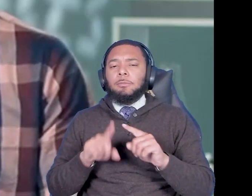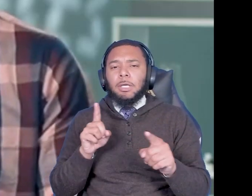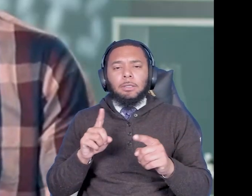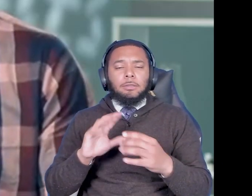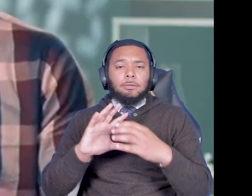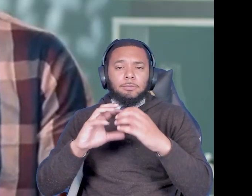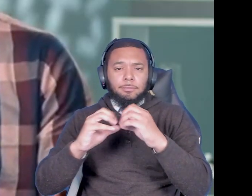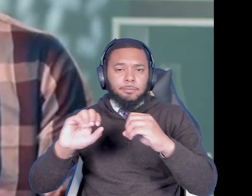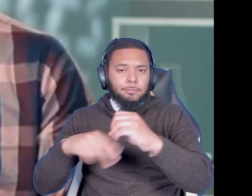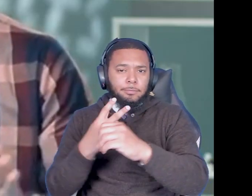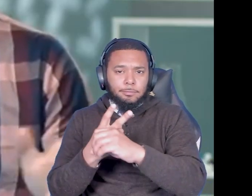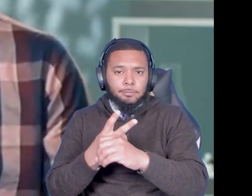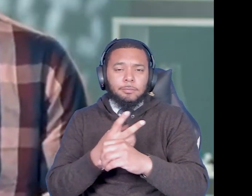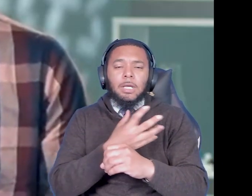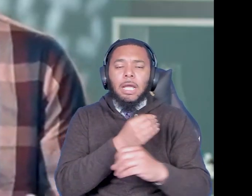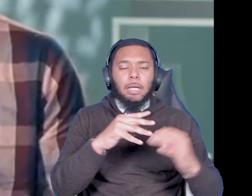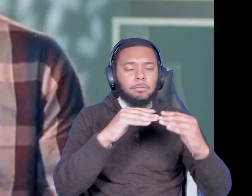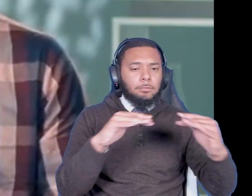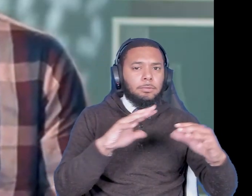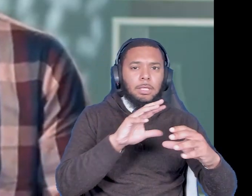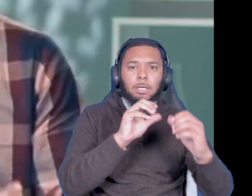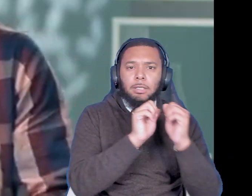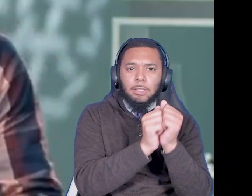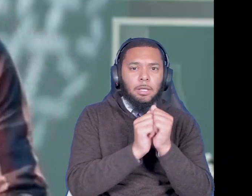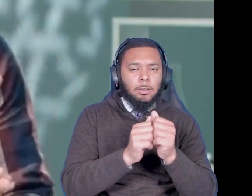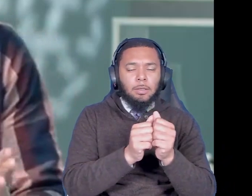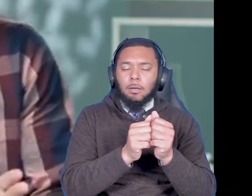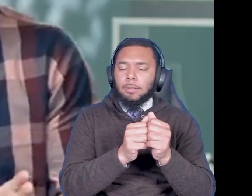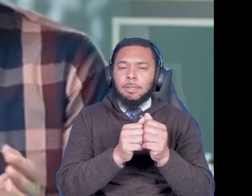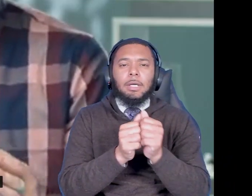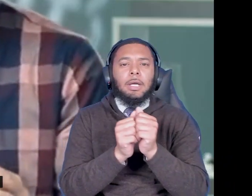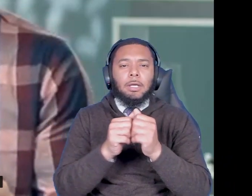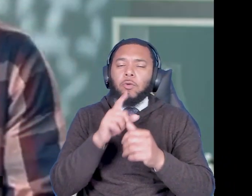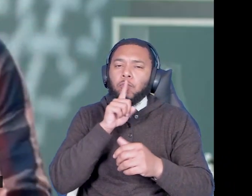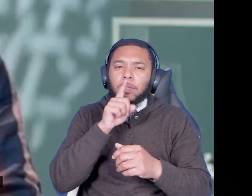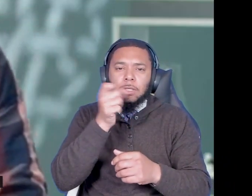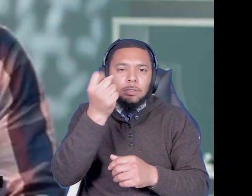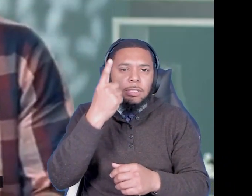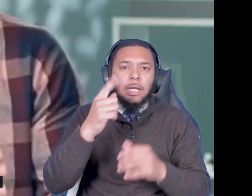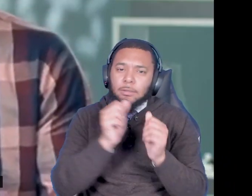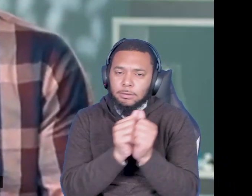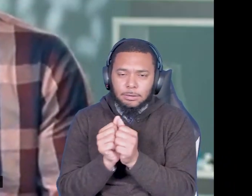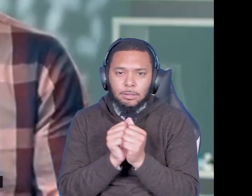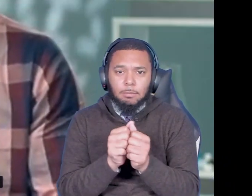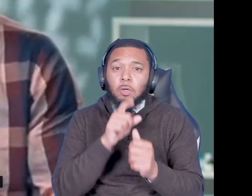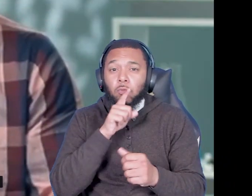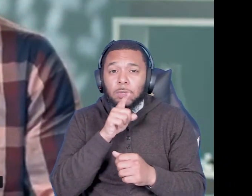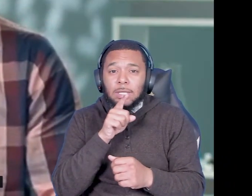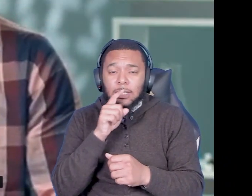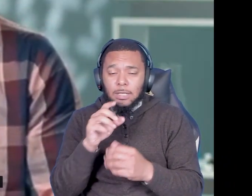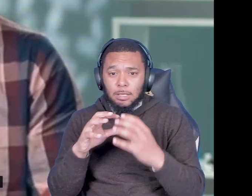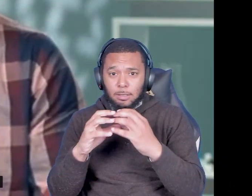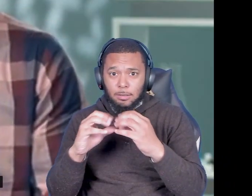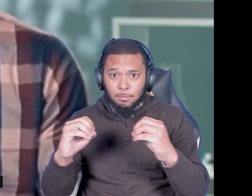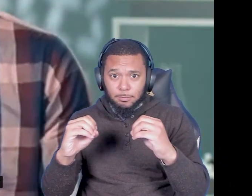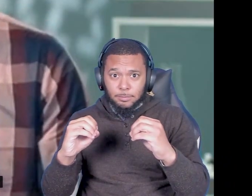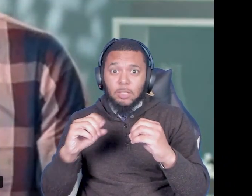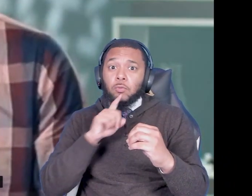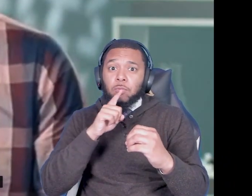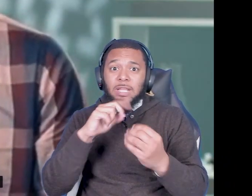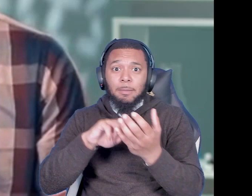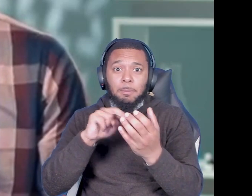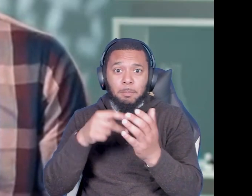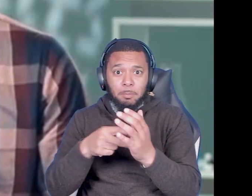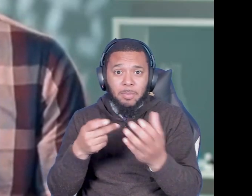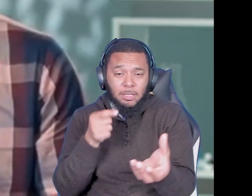cytokinesis in there and assume that it's the division of the cells. So truly mitosis is just the division of the cell's nucleus, and then it's